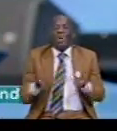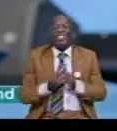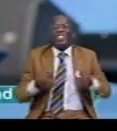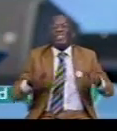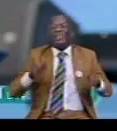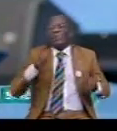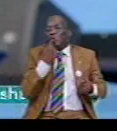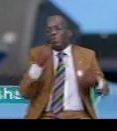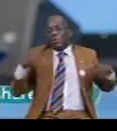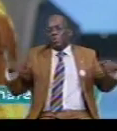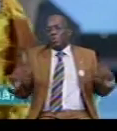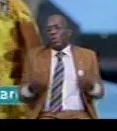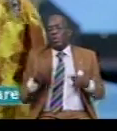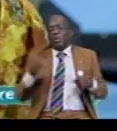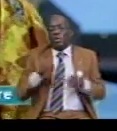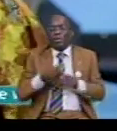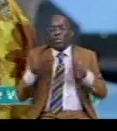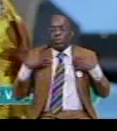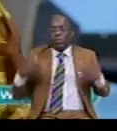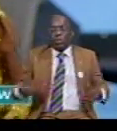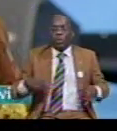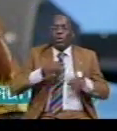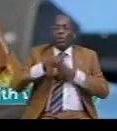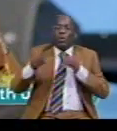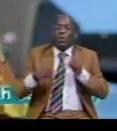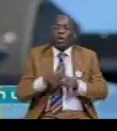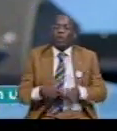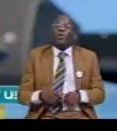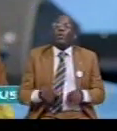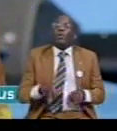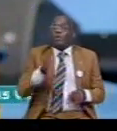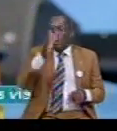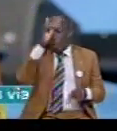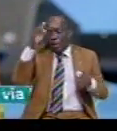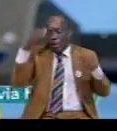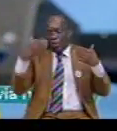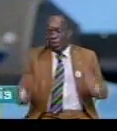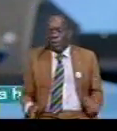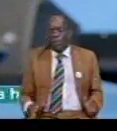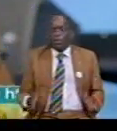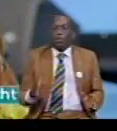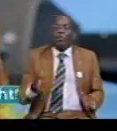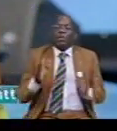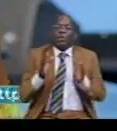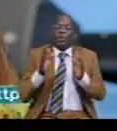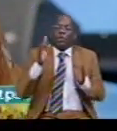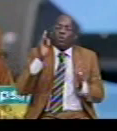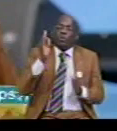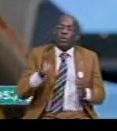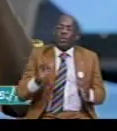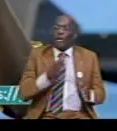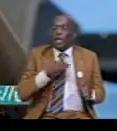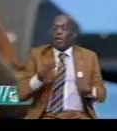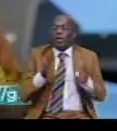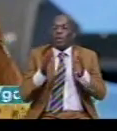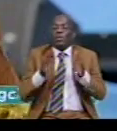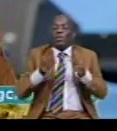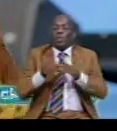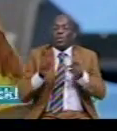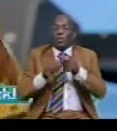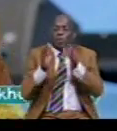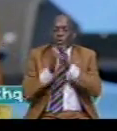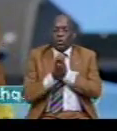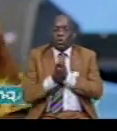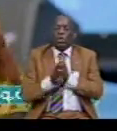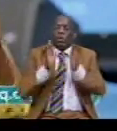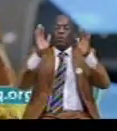ti baba wa pari iwasu ti bere ti ni gbadura iyanu tani pe ka gbowo wa kan soke ka gbele